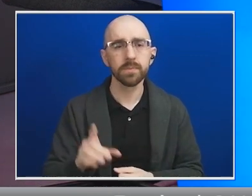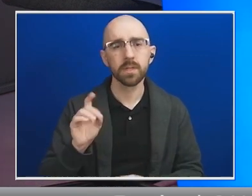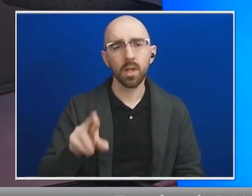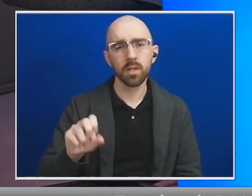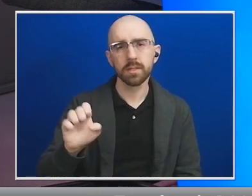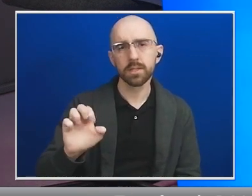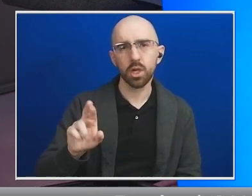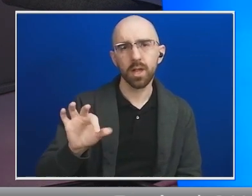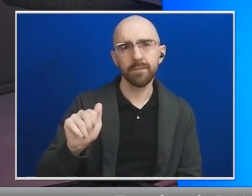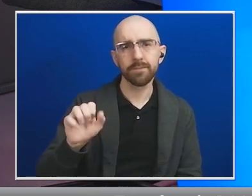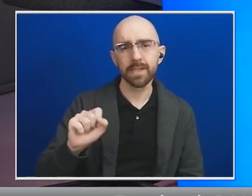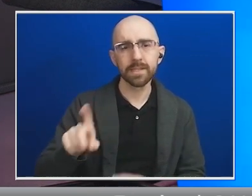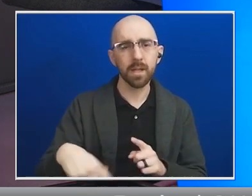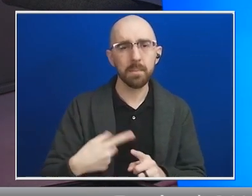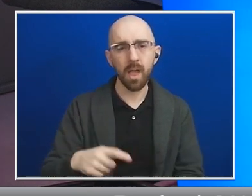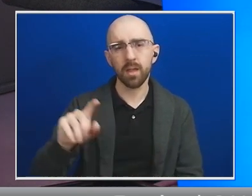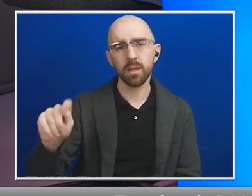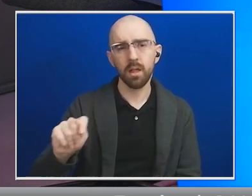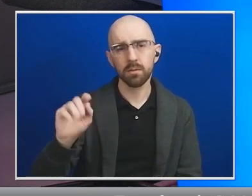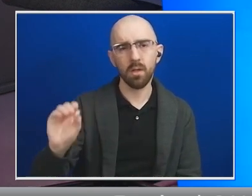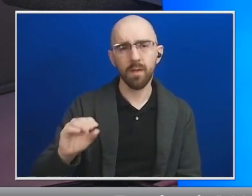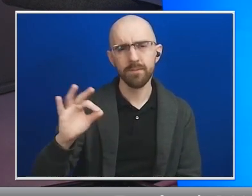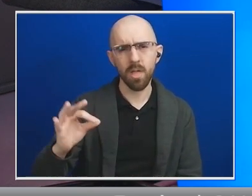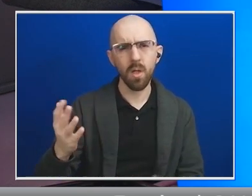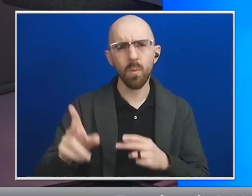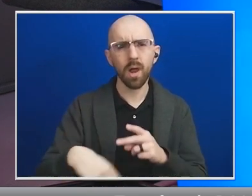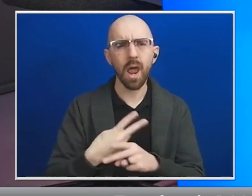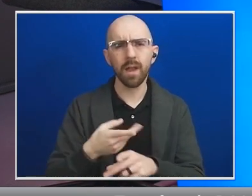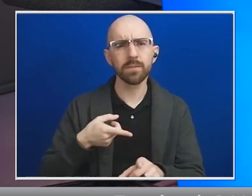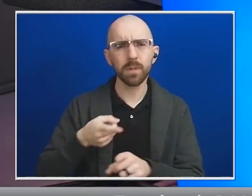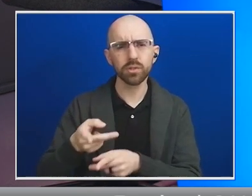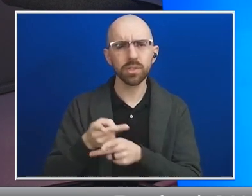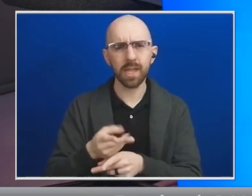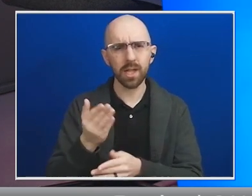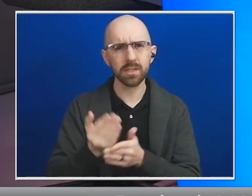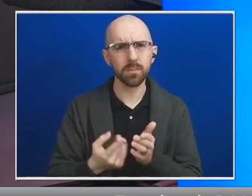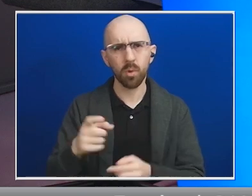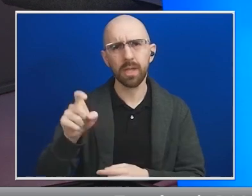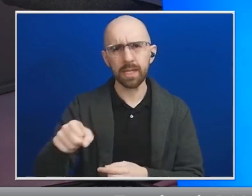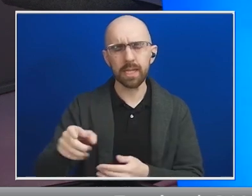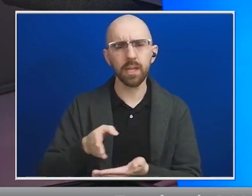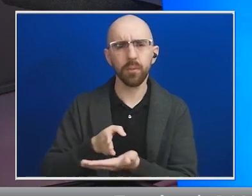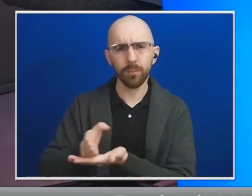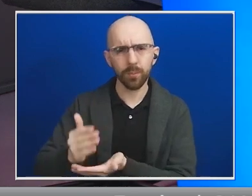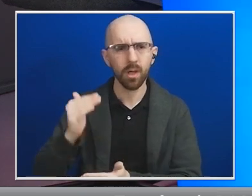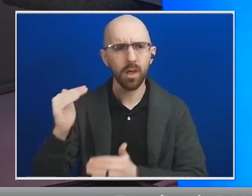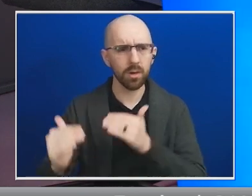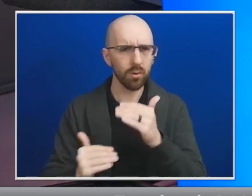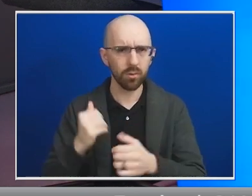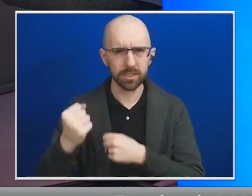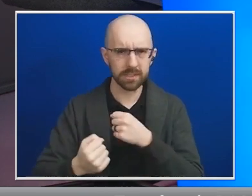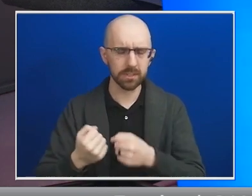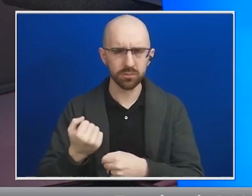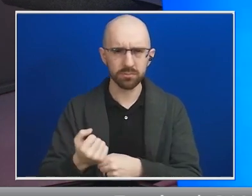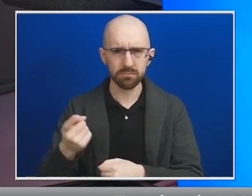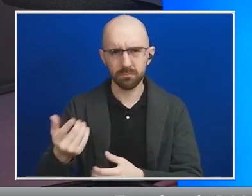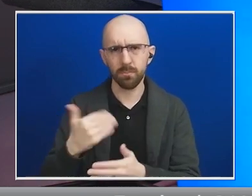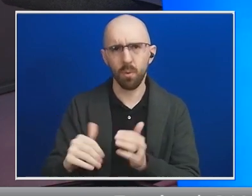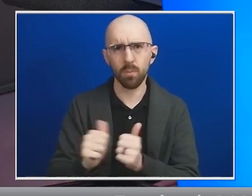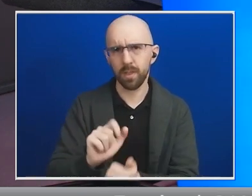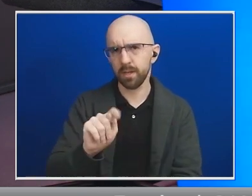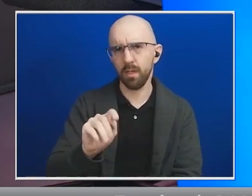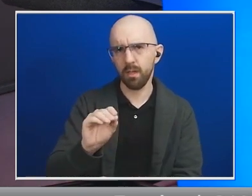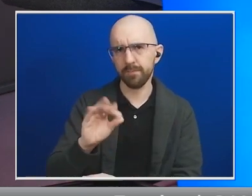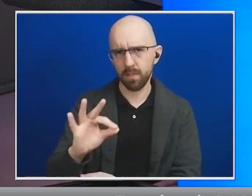of Fallot, what kind of specialty care does someone need throughout the years when they're born with tetralogy of Fallot?